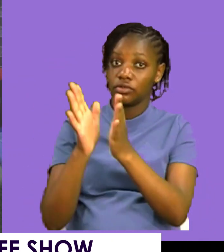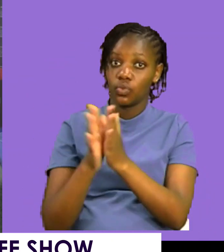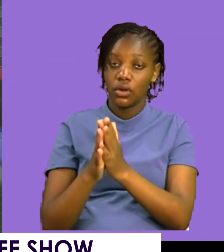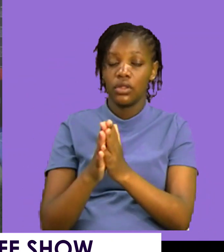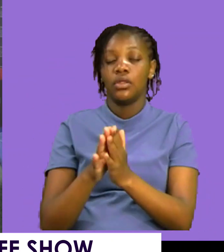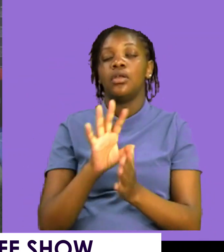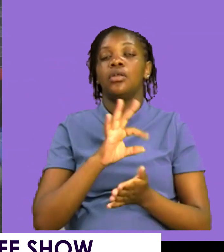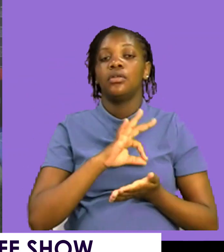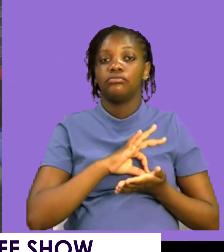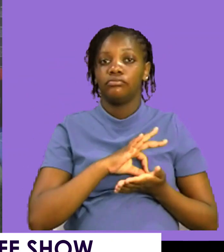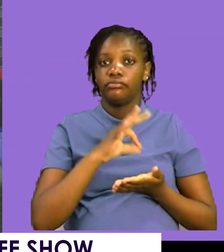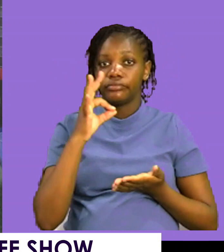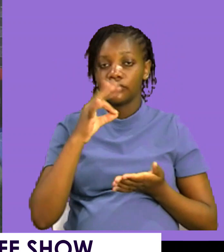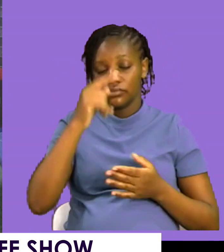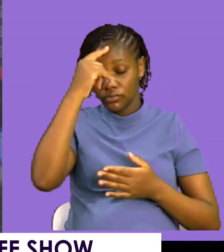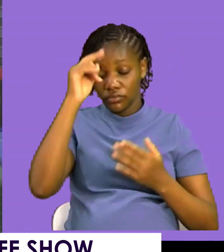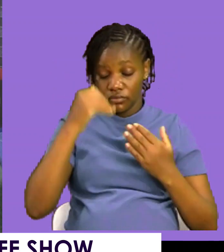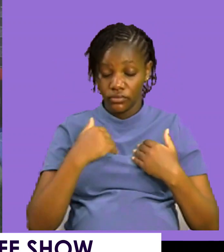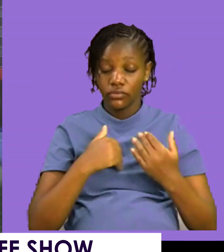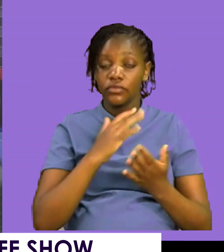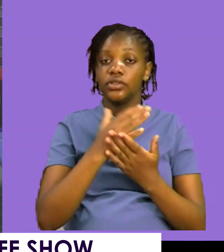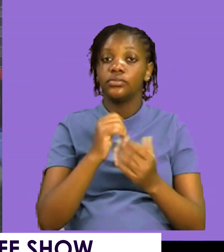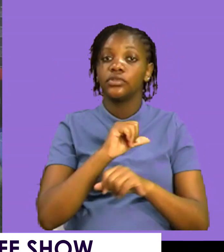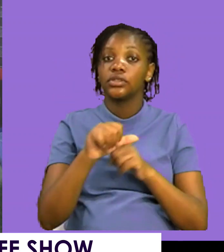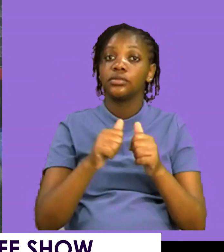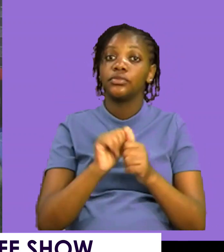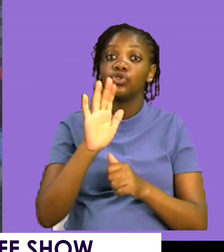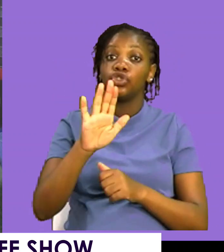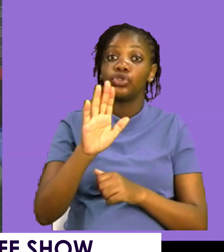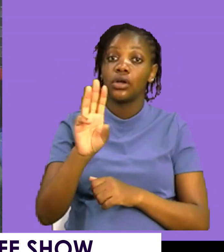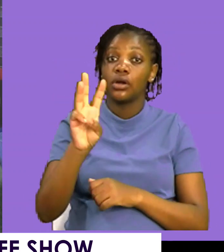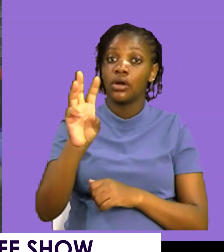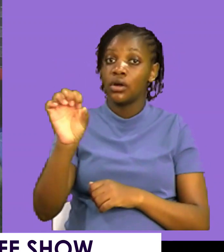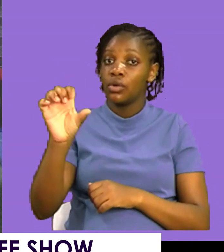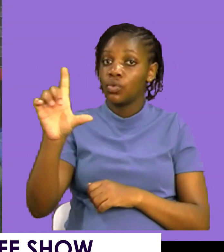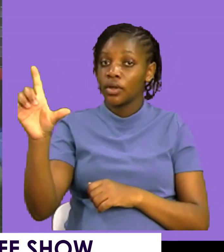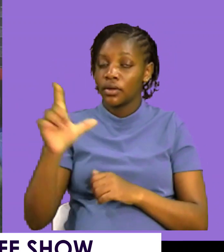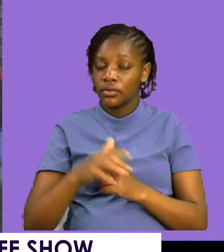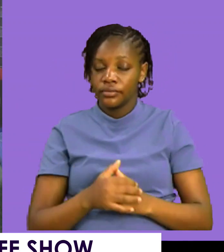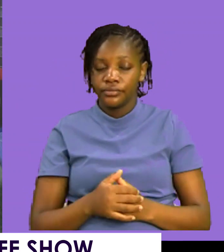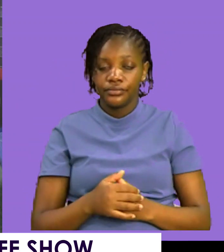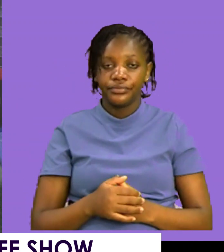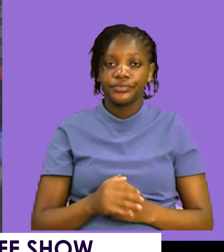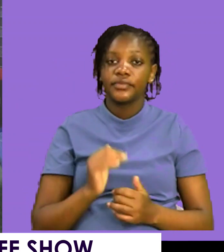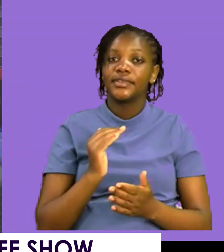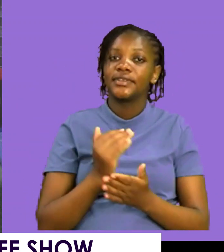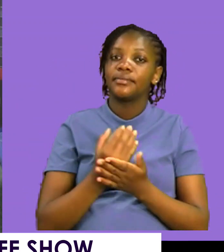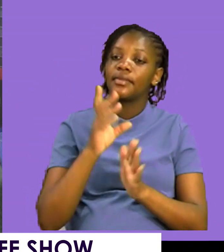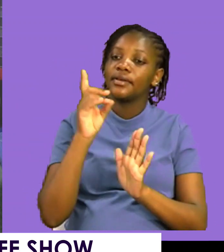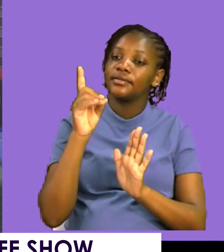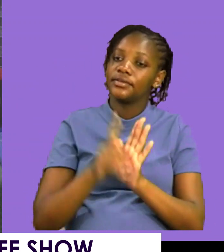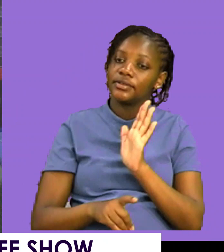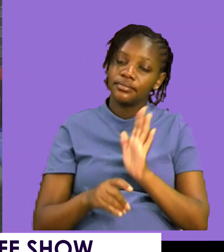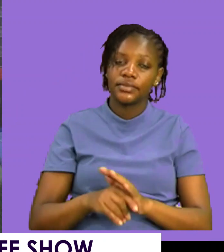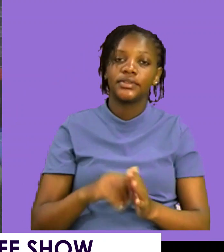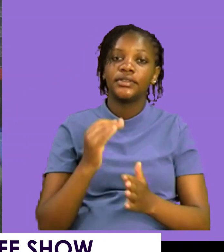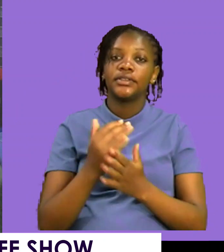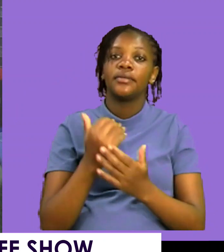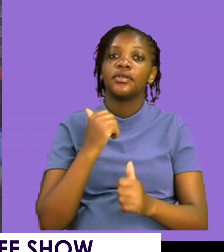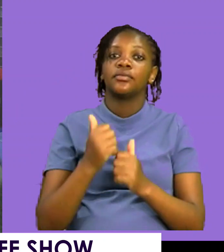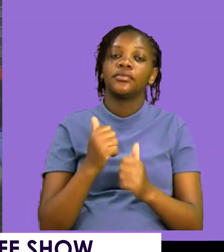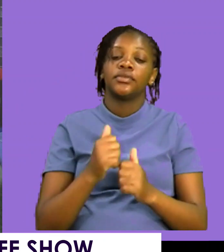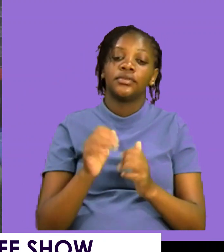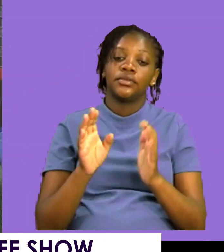is something subconscious about your will, something deep, something that has been